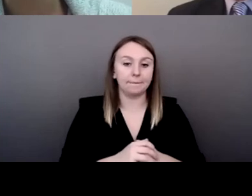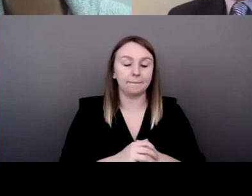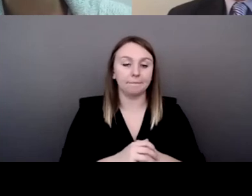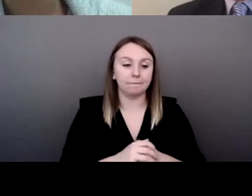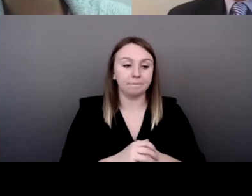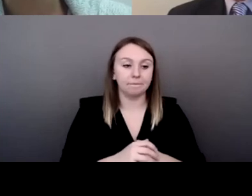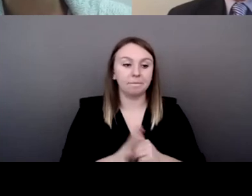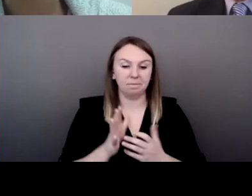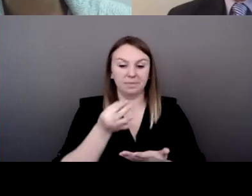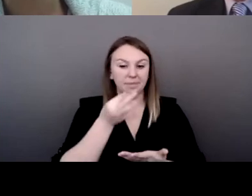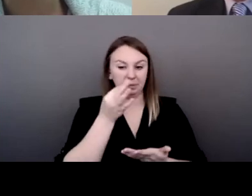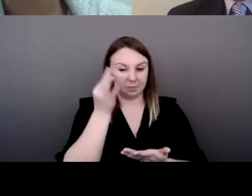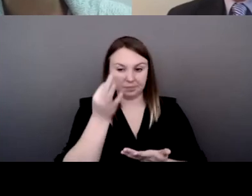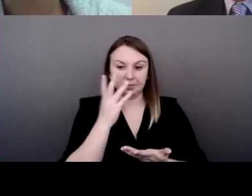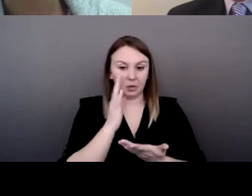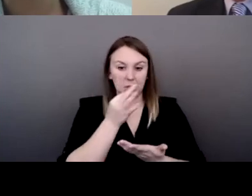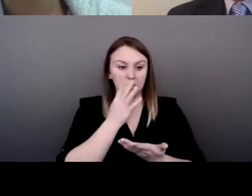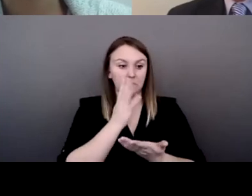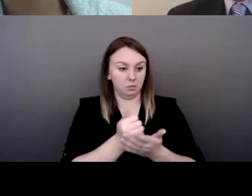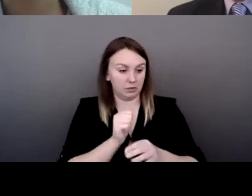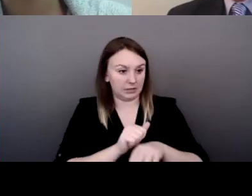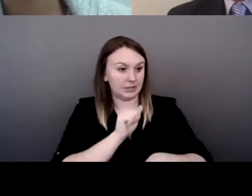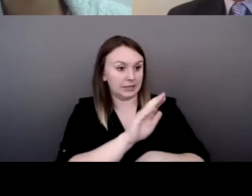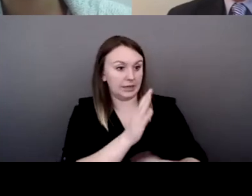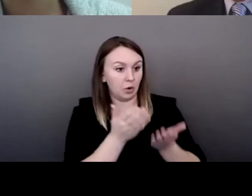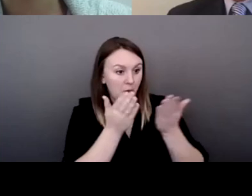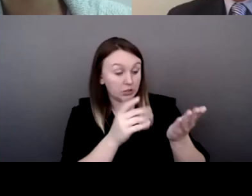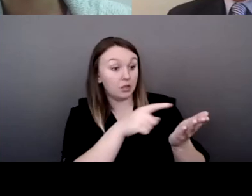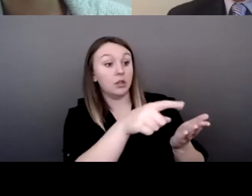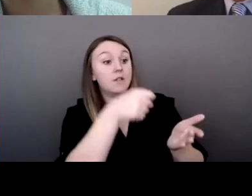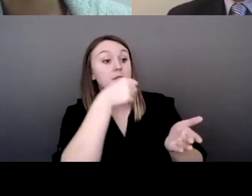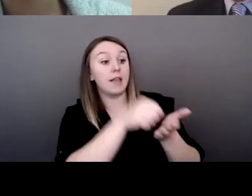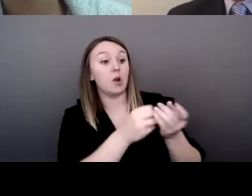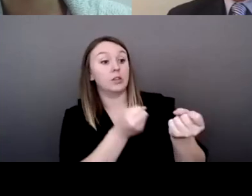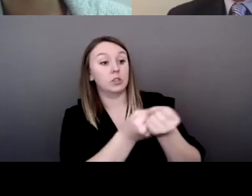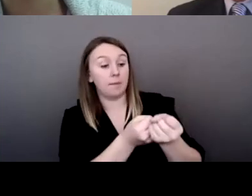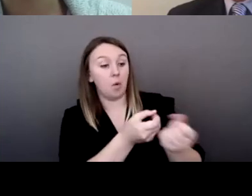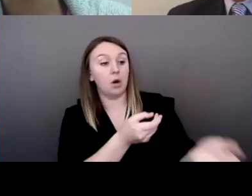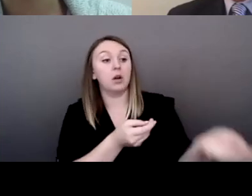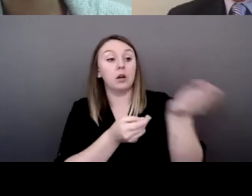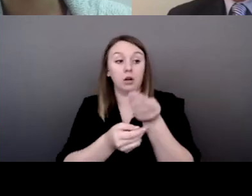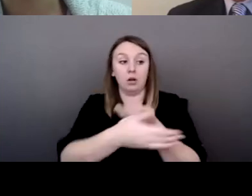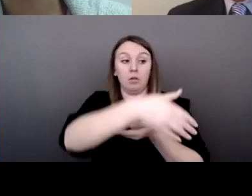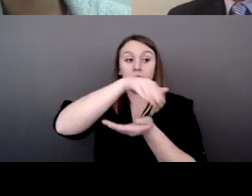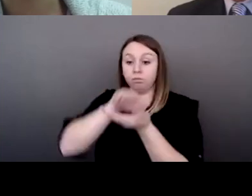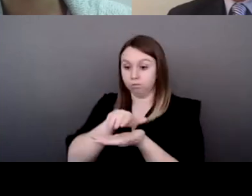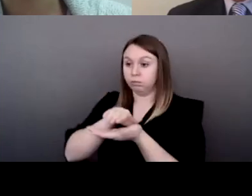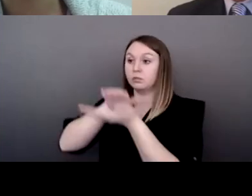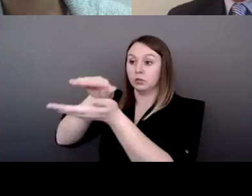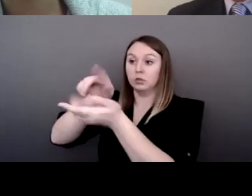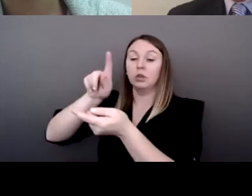sending that proposal out for letters of support so that we can submit the application to the Institutional Review Board, which is